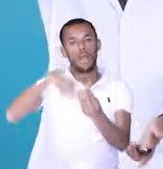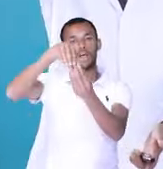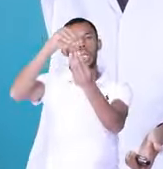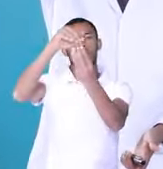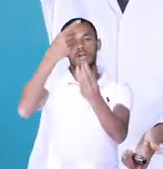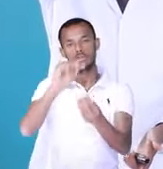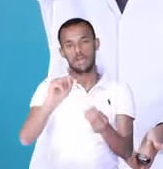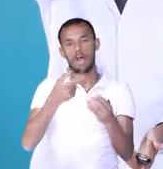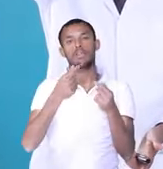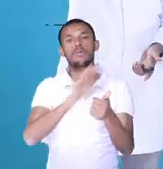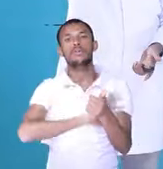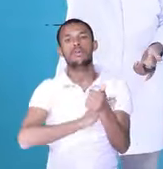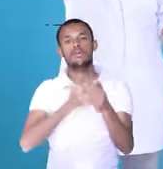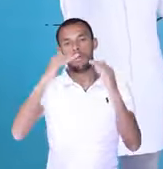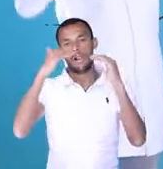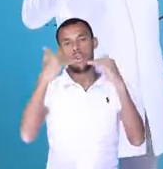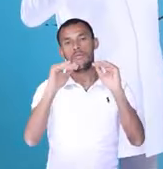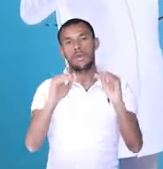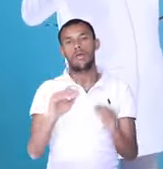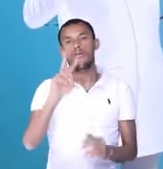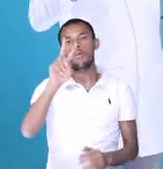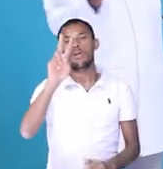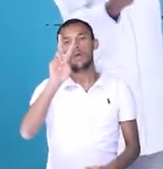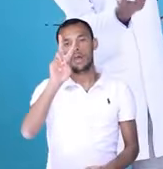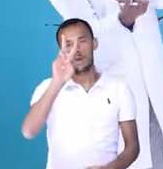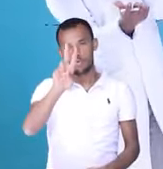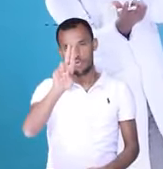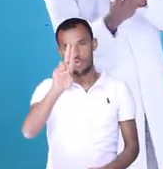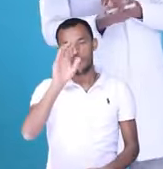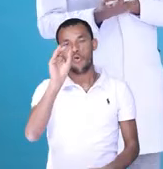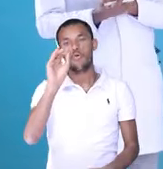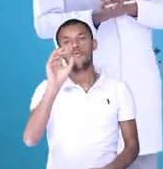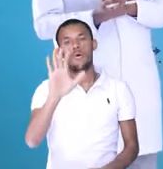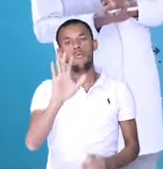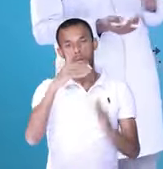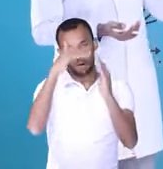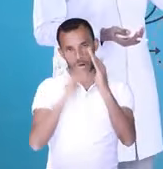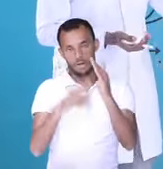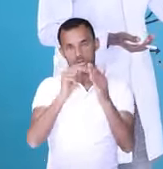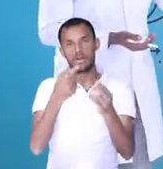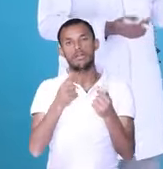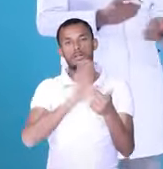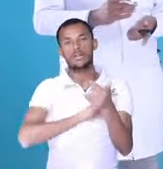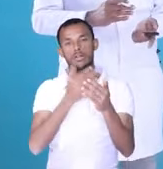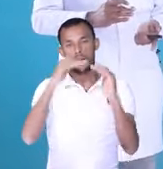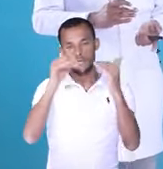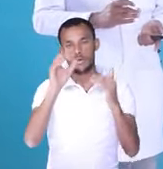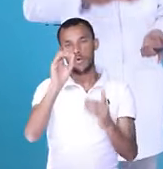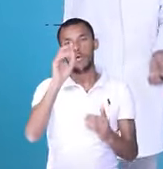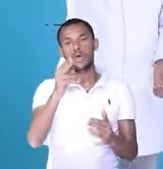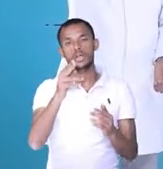increasing the activation energy level. V2O5 decreasing the activation energy level. OH minus